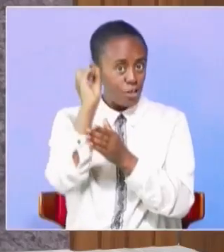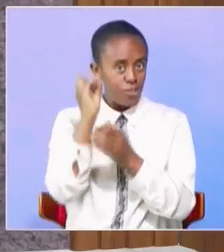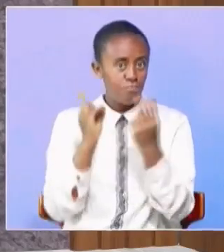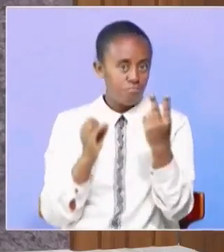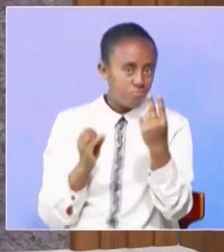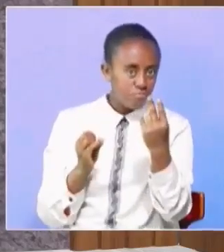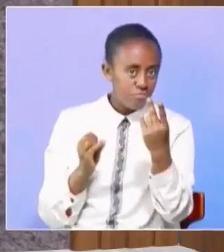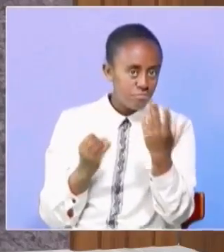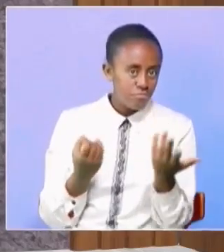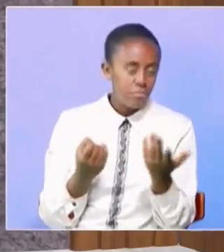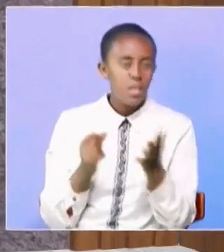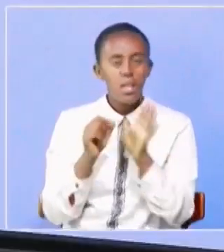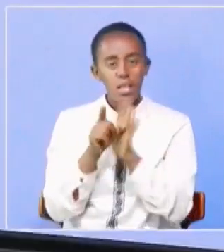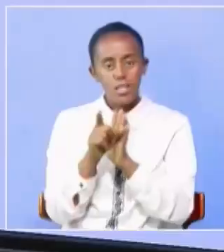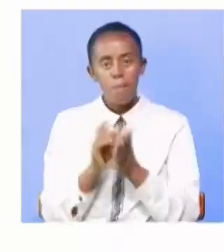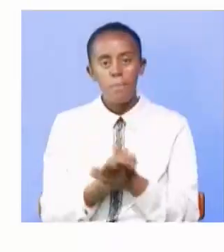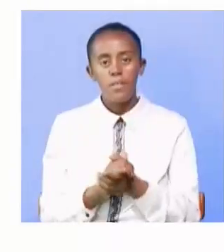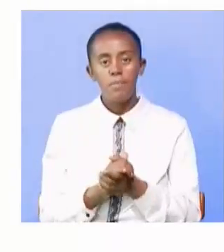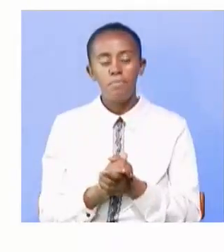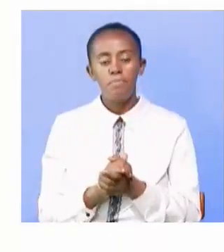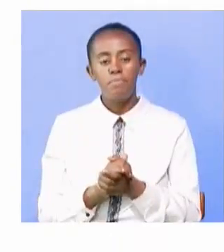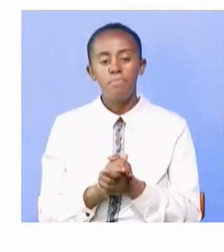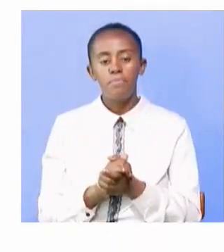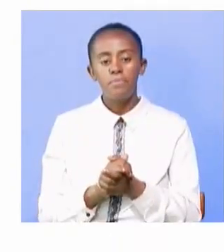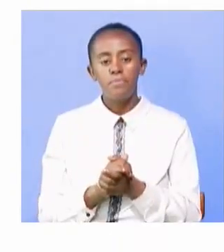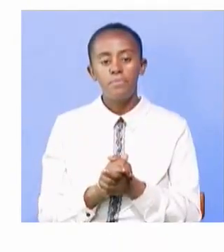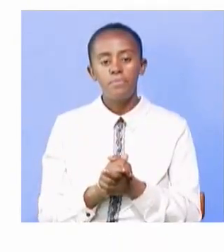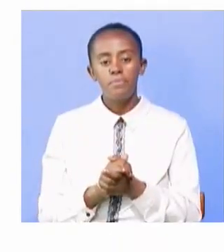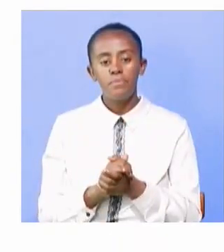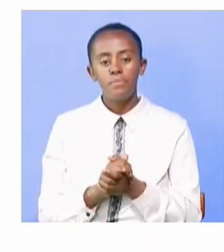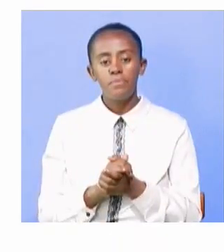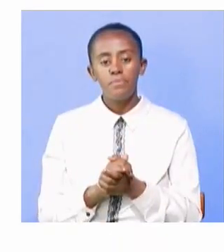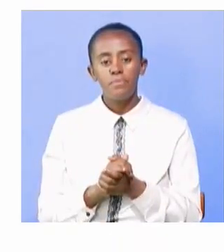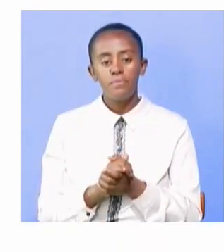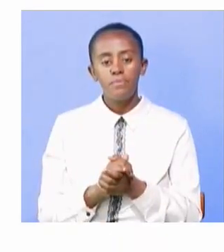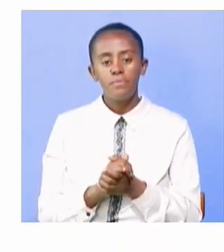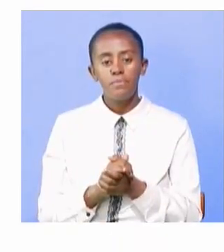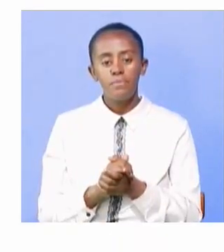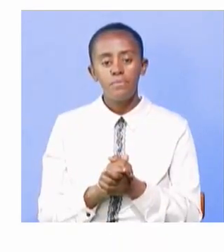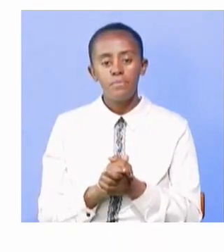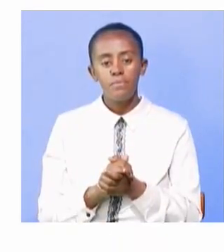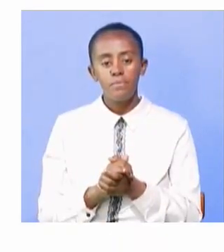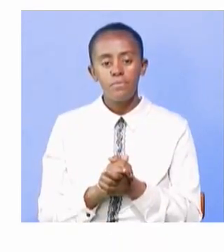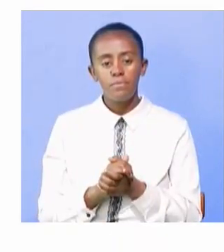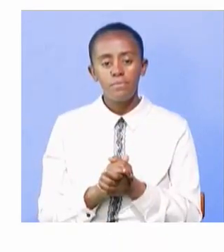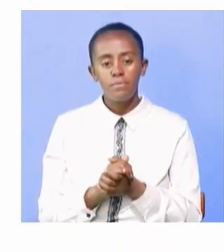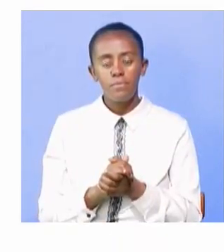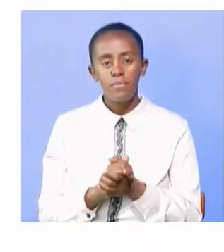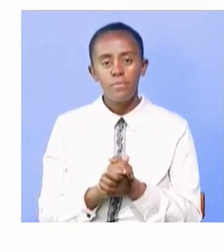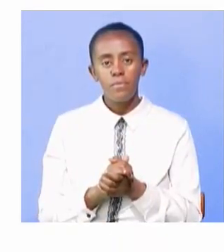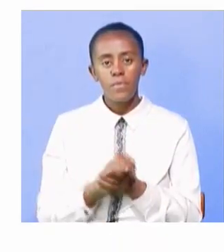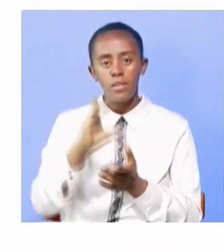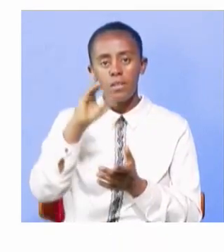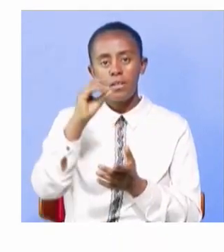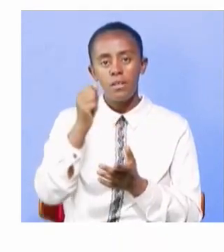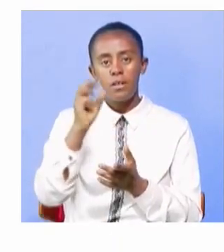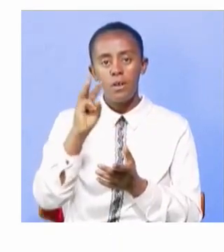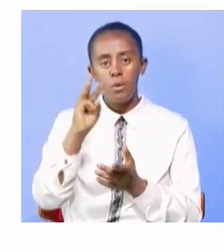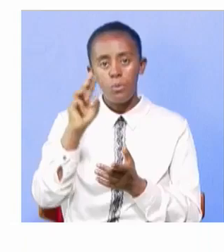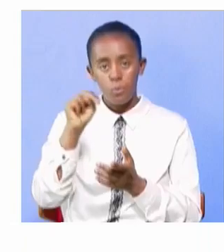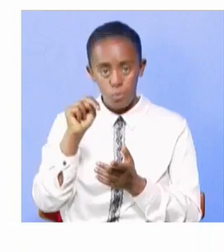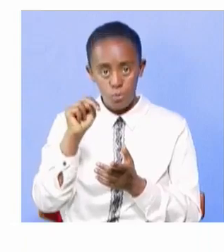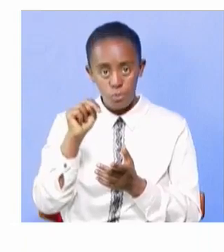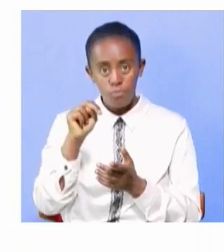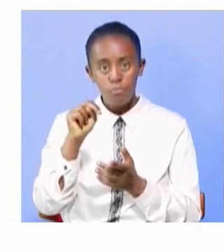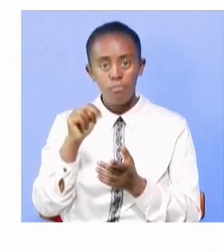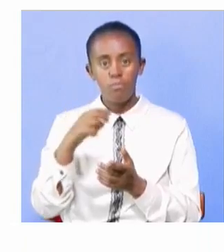rising. Example. Dawn